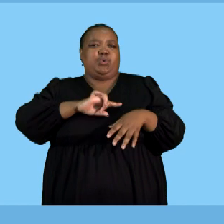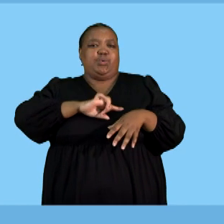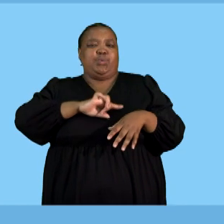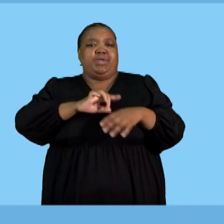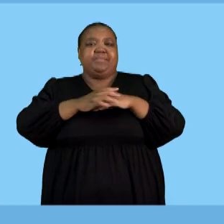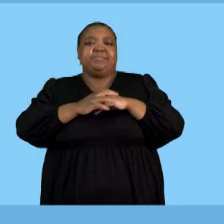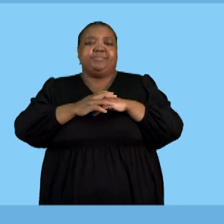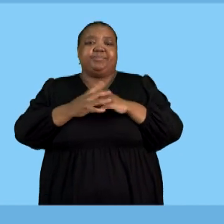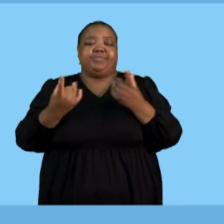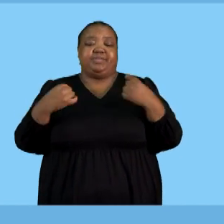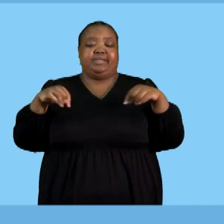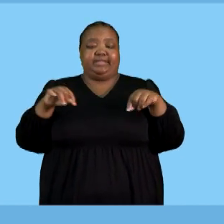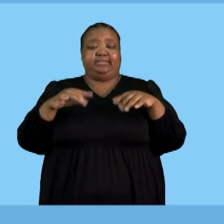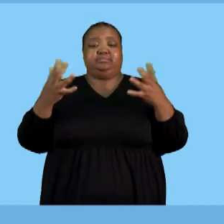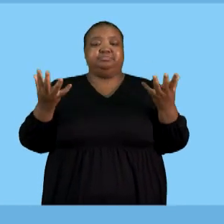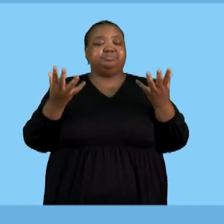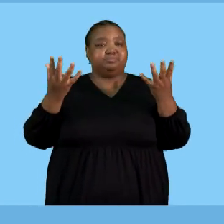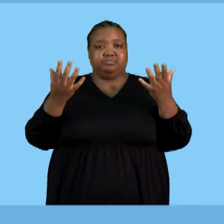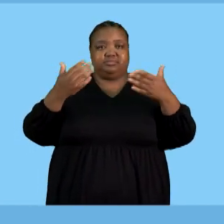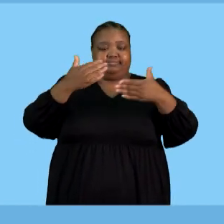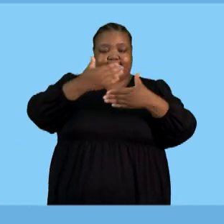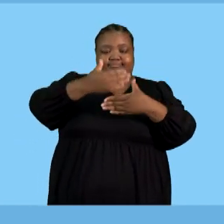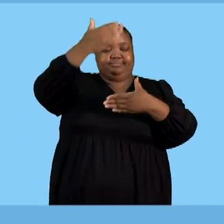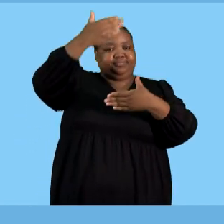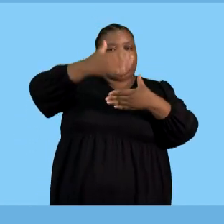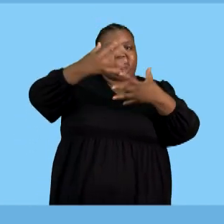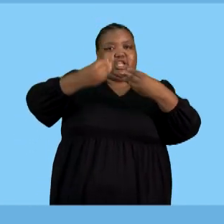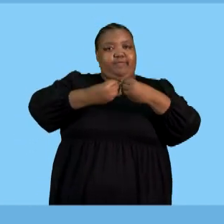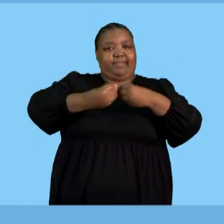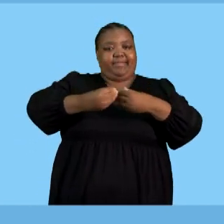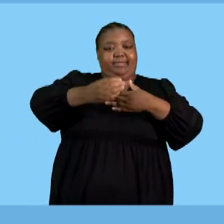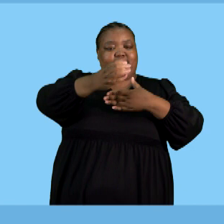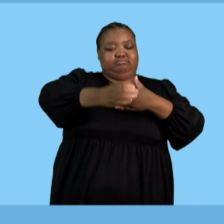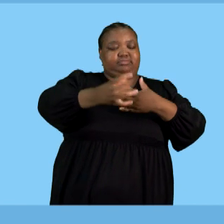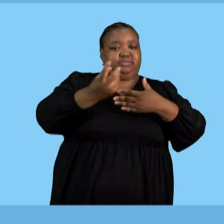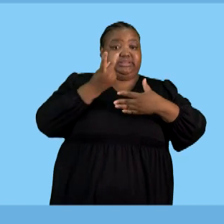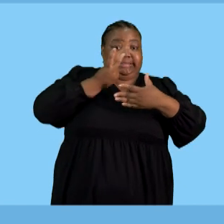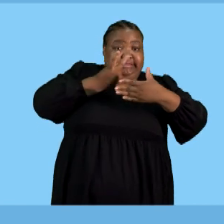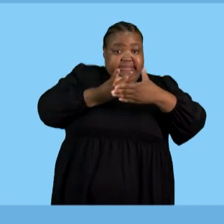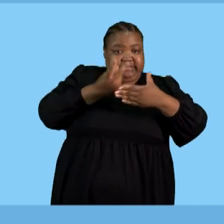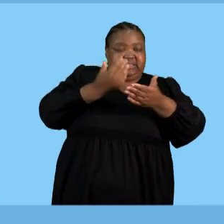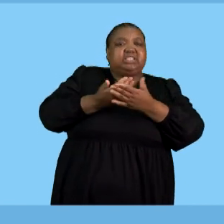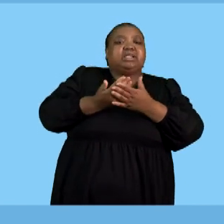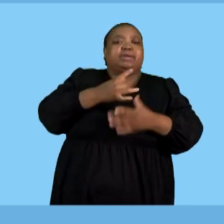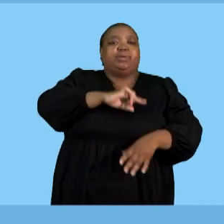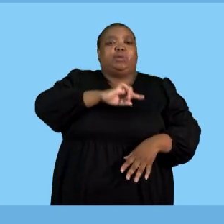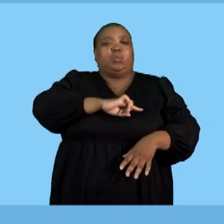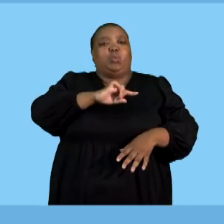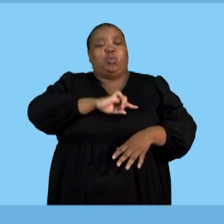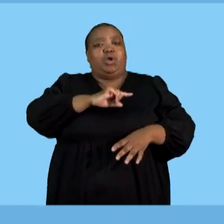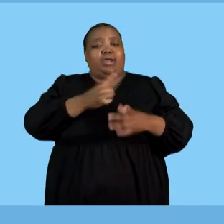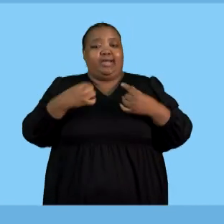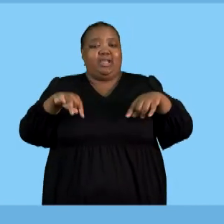happens, the reason why we are able to see objects on the other side of these particular substances, it is because